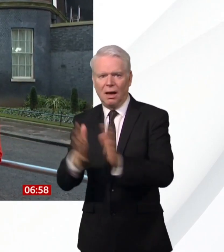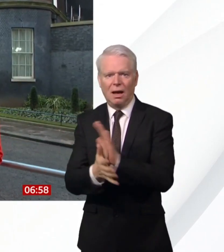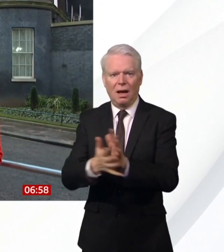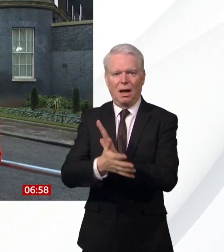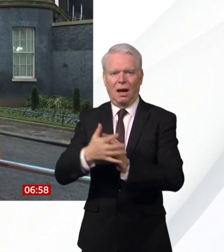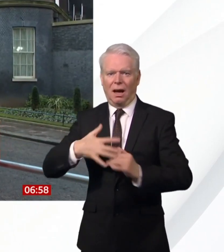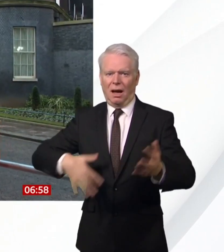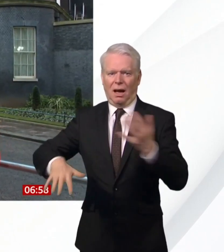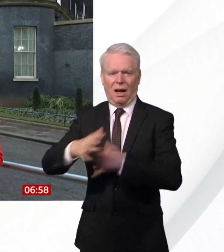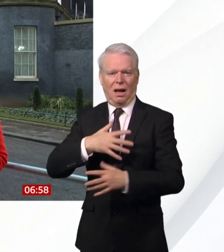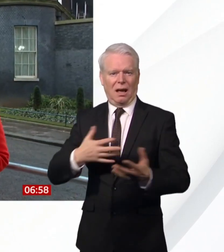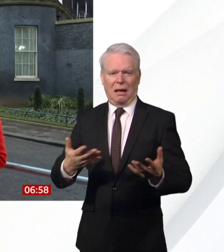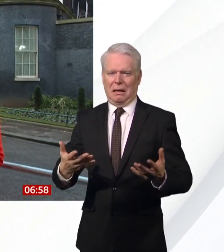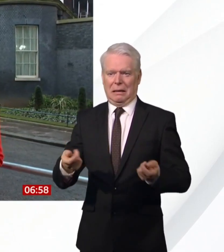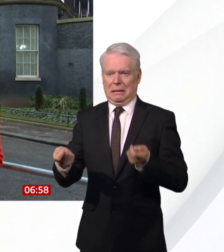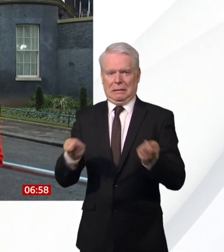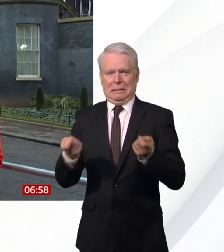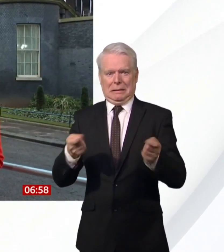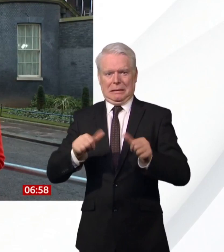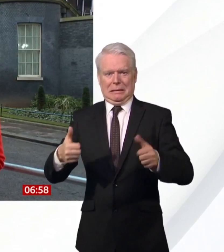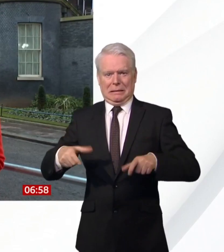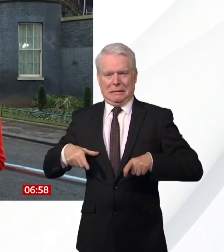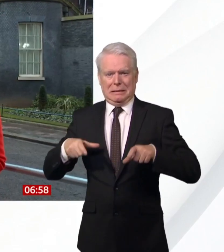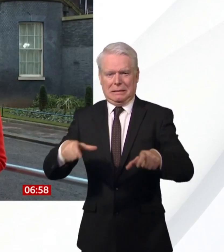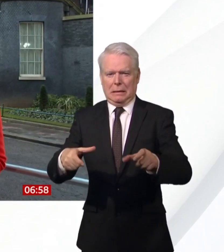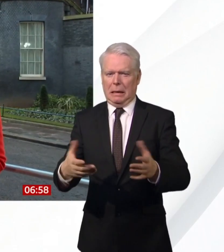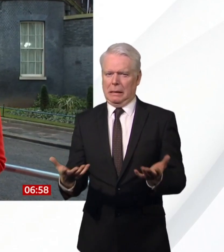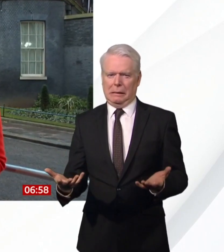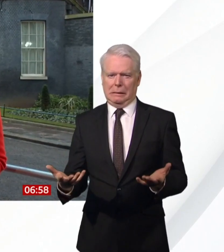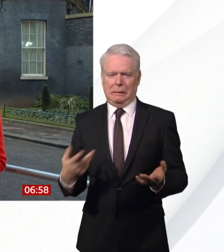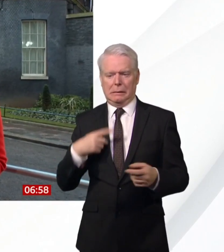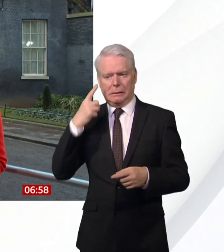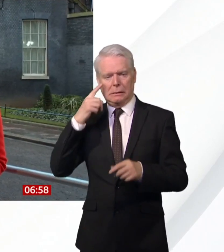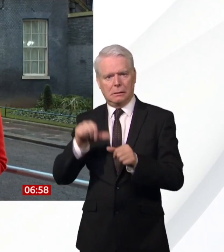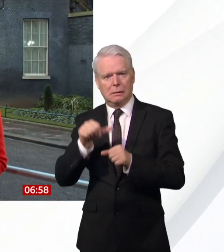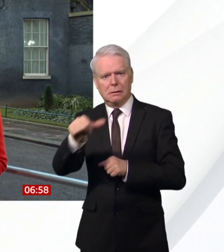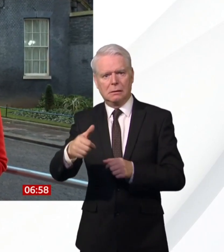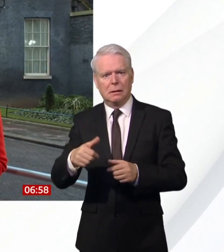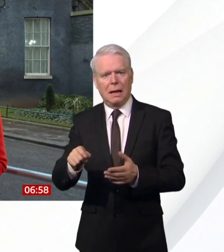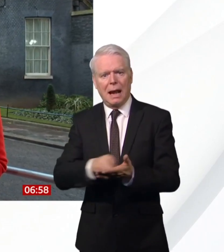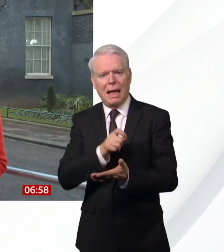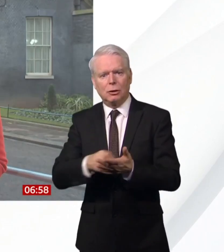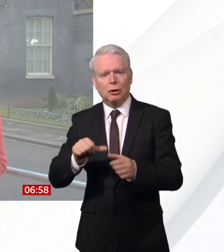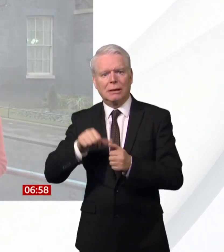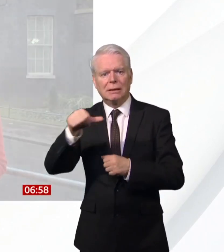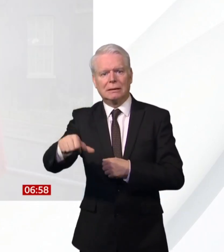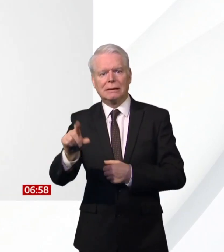that. It's not expected until 2024, but the run-up starts now.